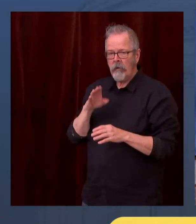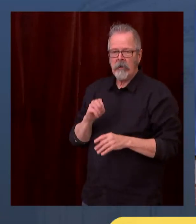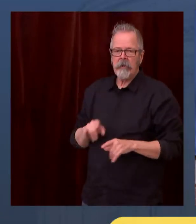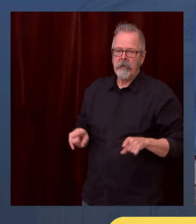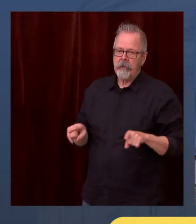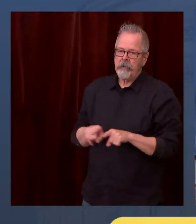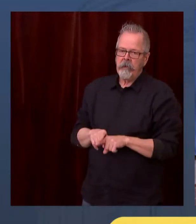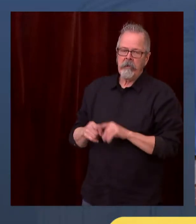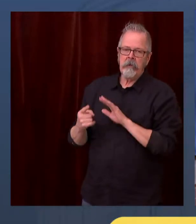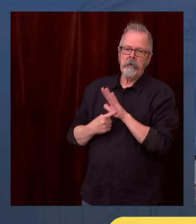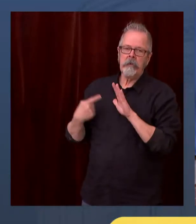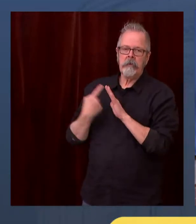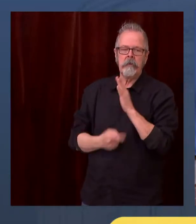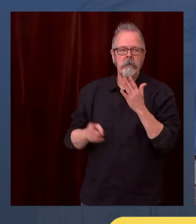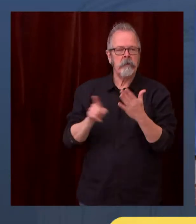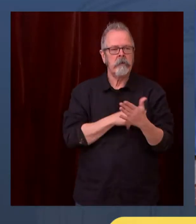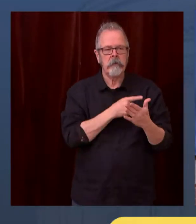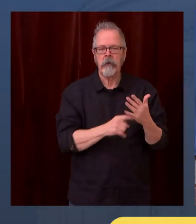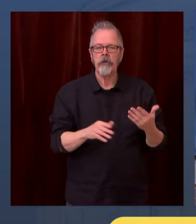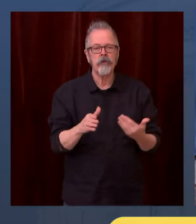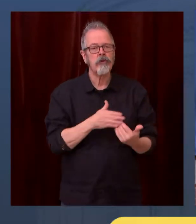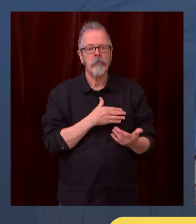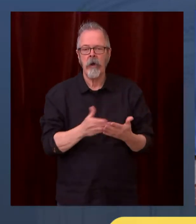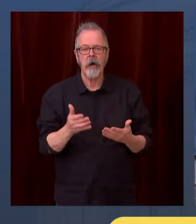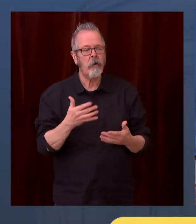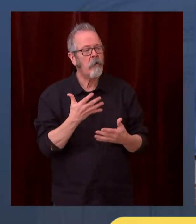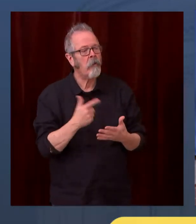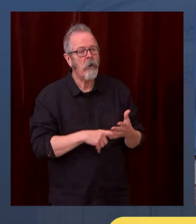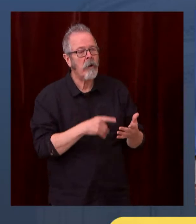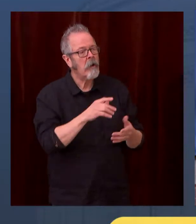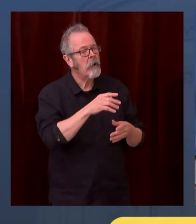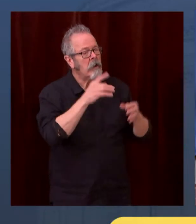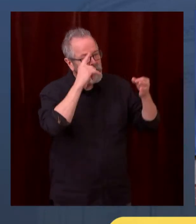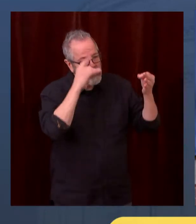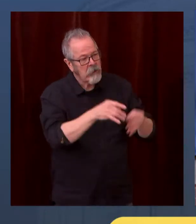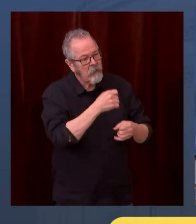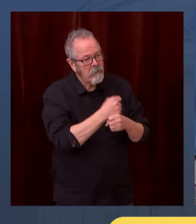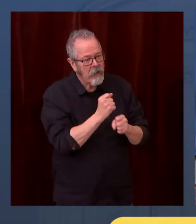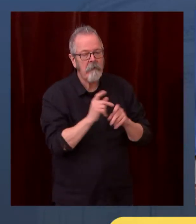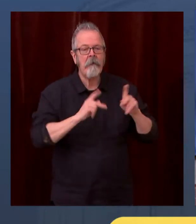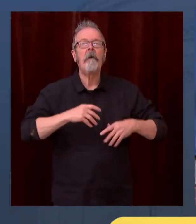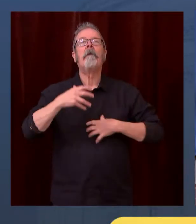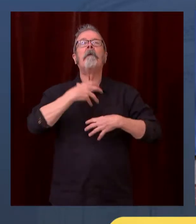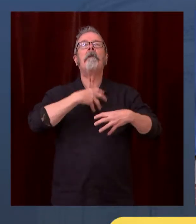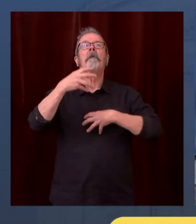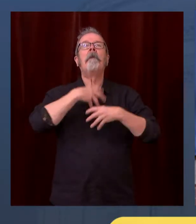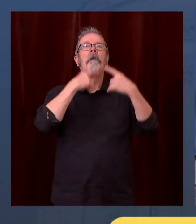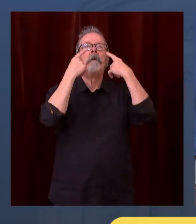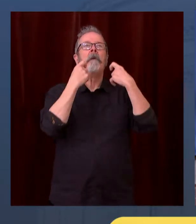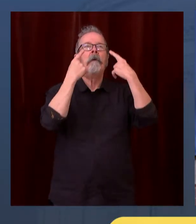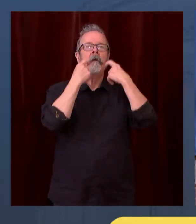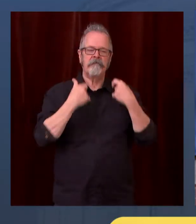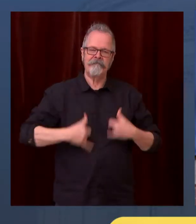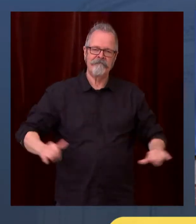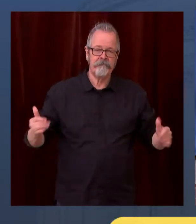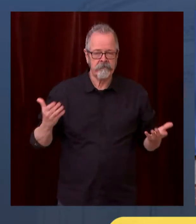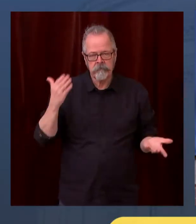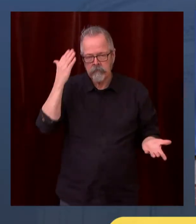attacked. We believe it is a reasonable proposition. And in the ultimate analysis, if I